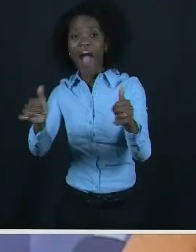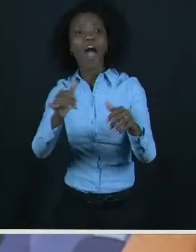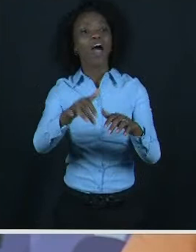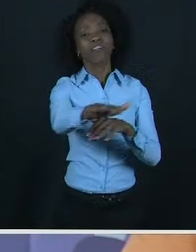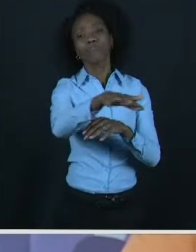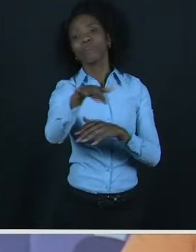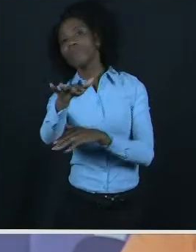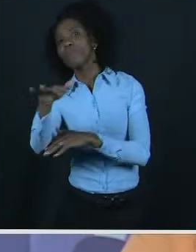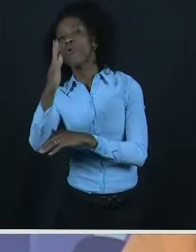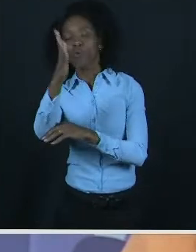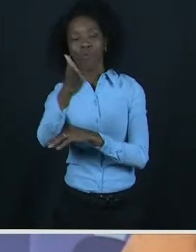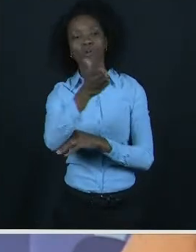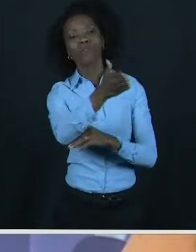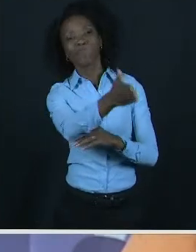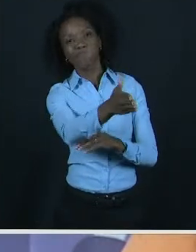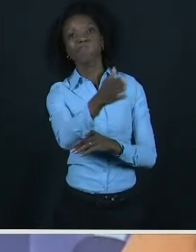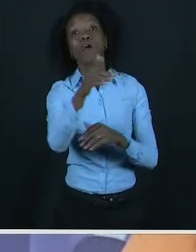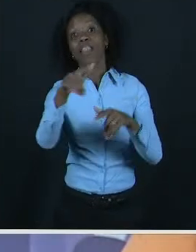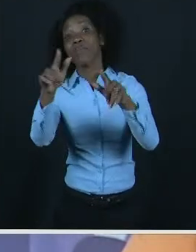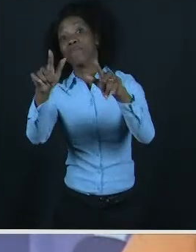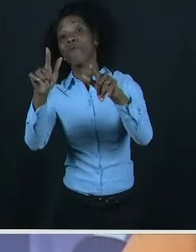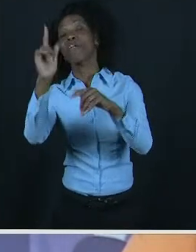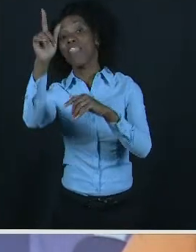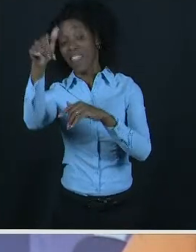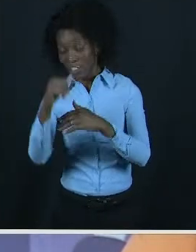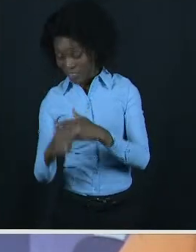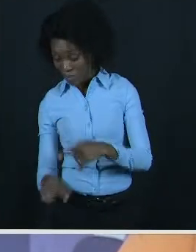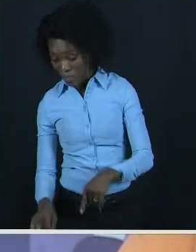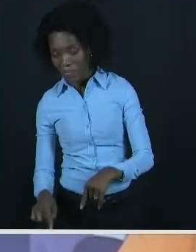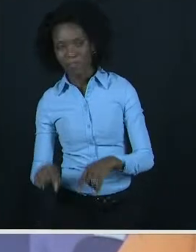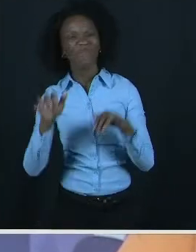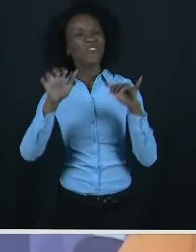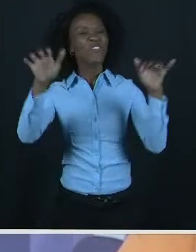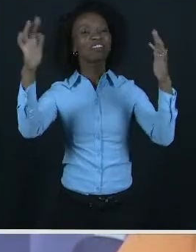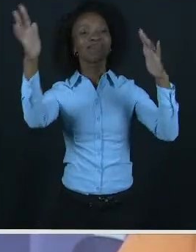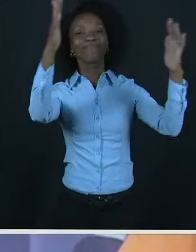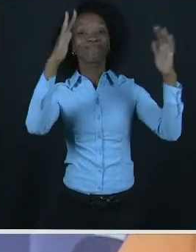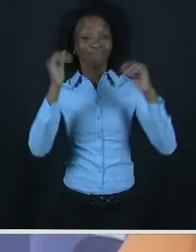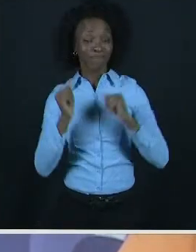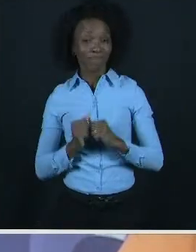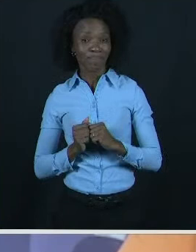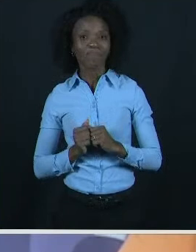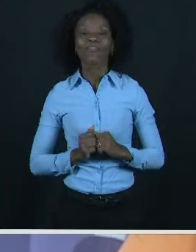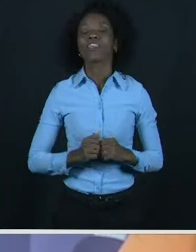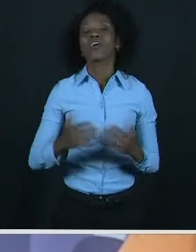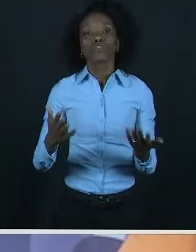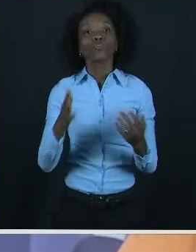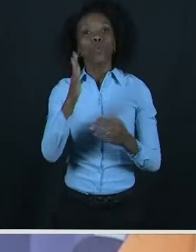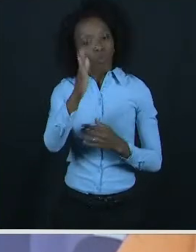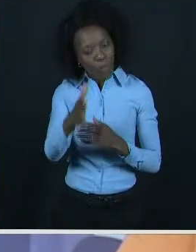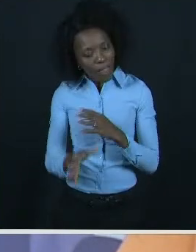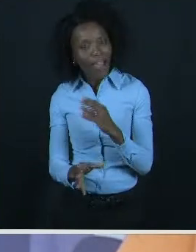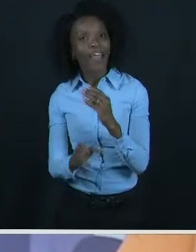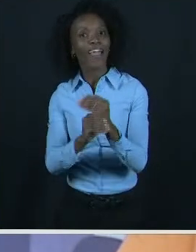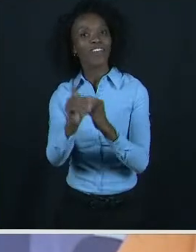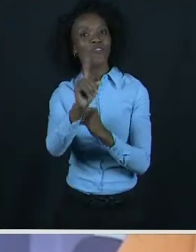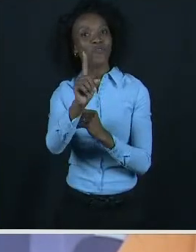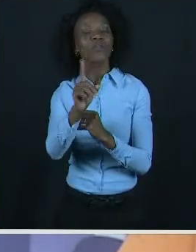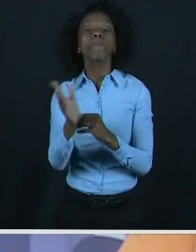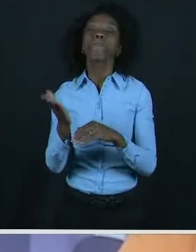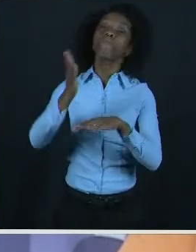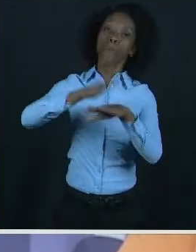in Limpopo later this month. Now, this will add to the increase of Thuthuzela